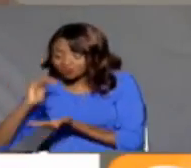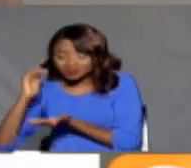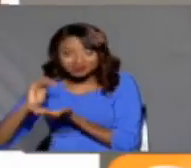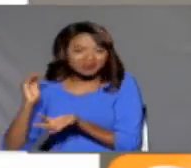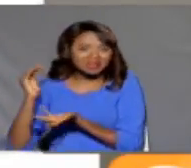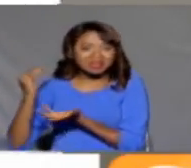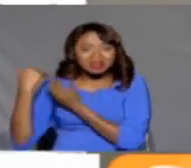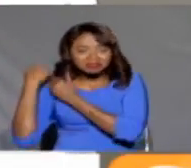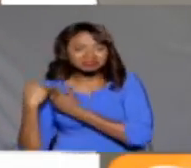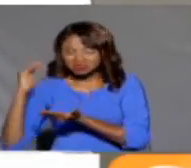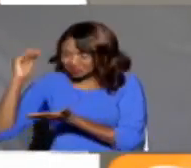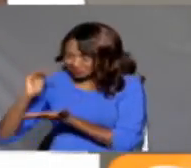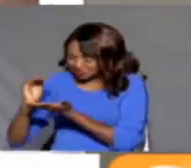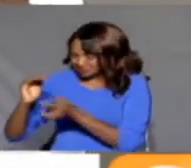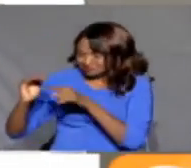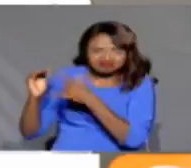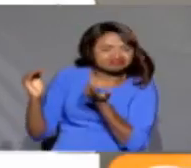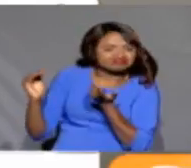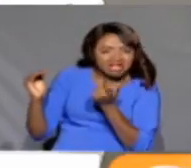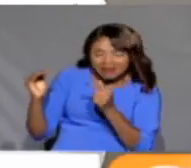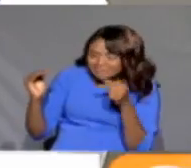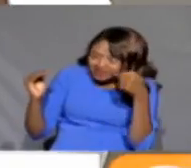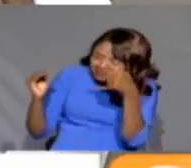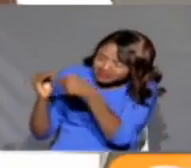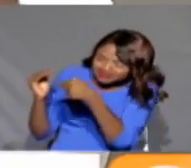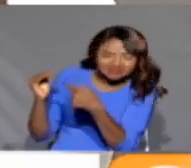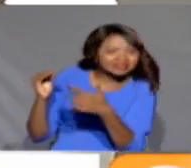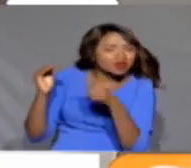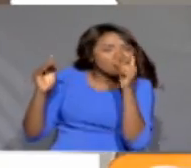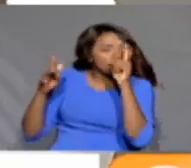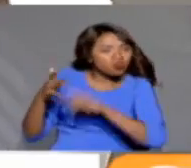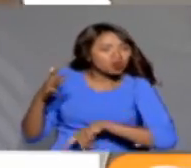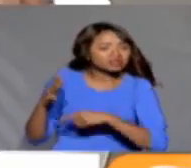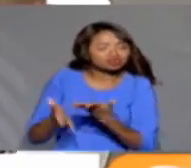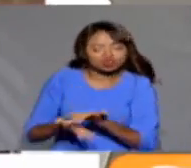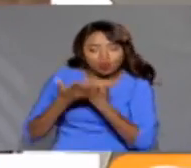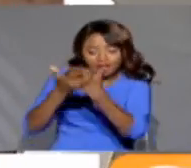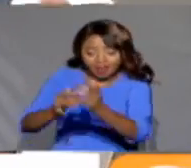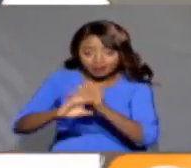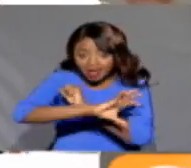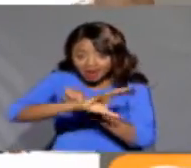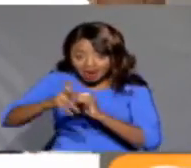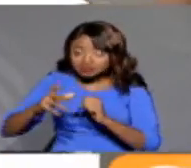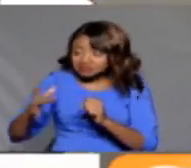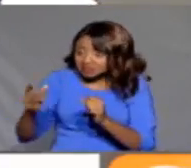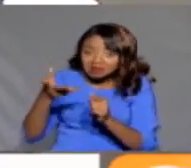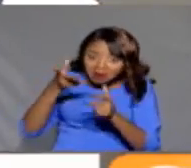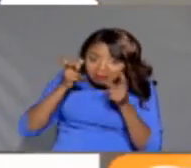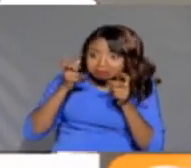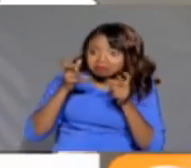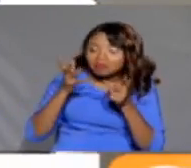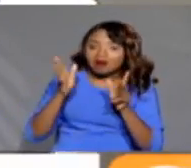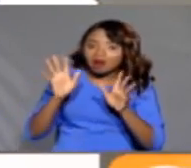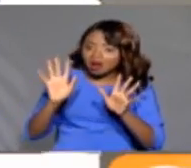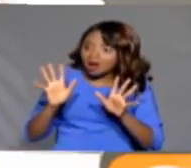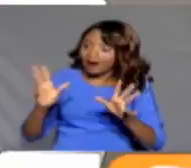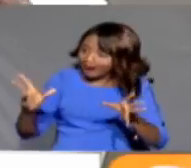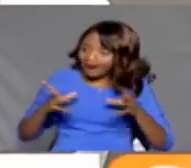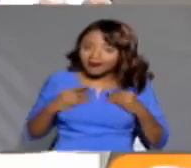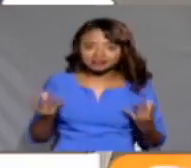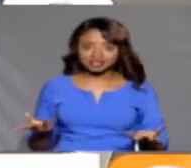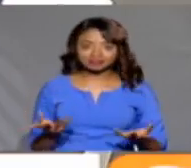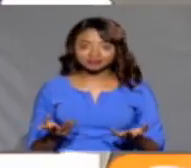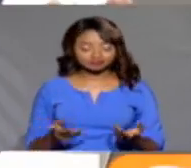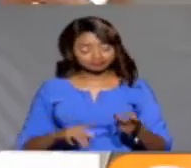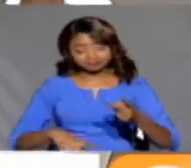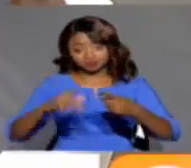that one thing that should make a county pass the bill? Two, it's also the optics. Who is he